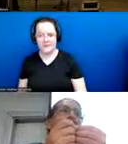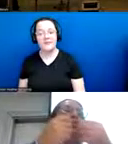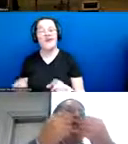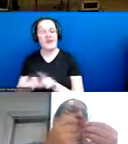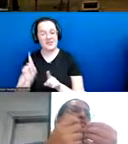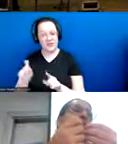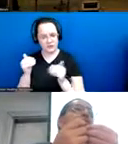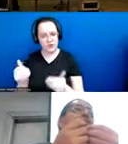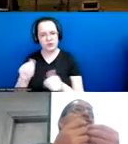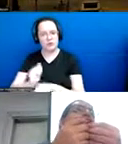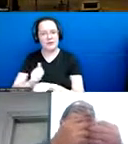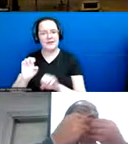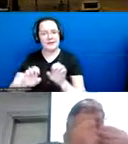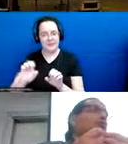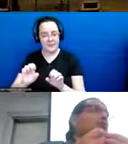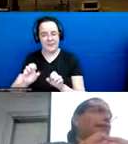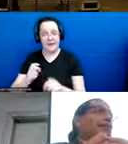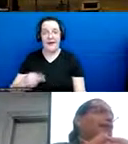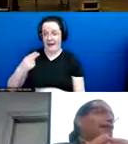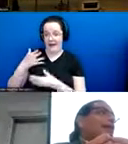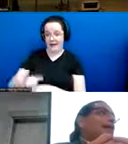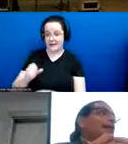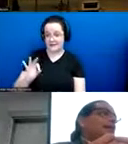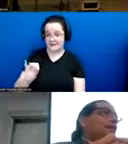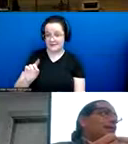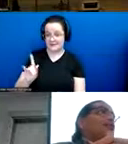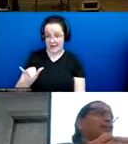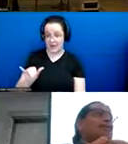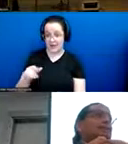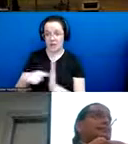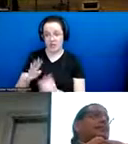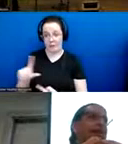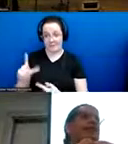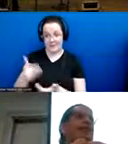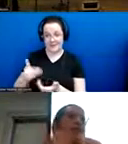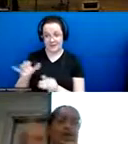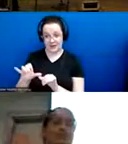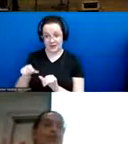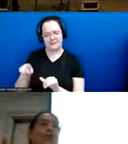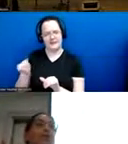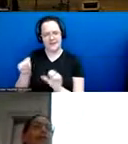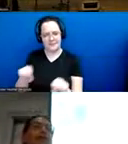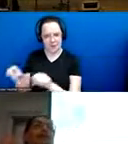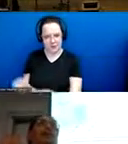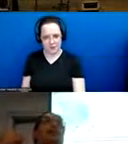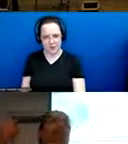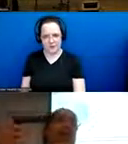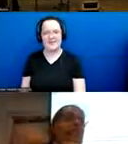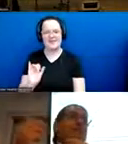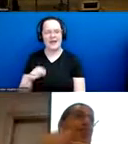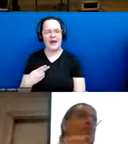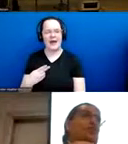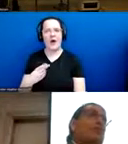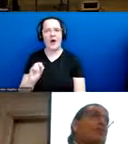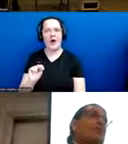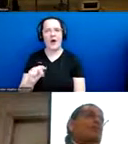experiments with high fidelity to demonstrate that these Bell state measurements are possible, right? So then this Hongo-Mendel, with the